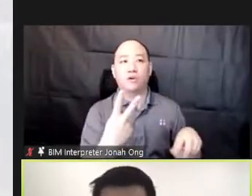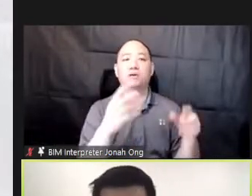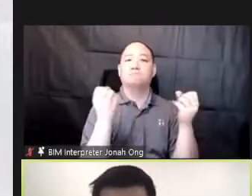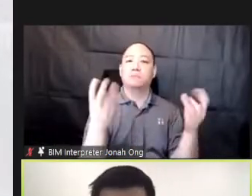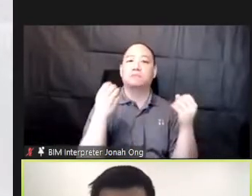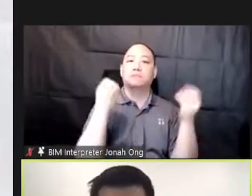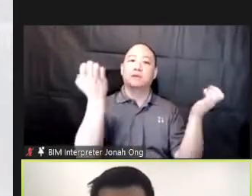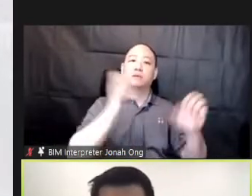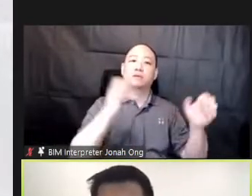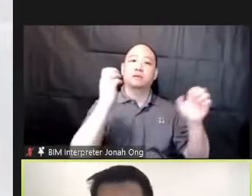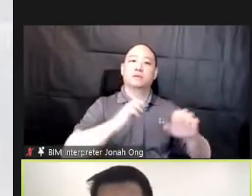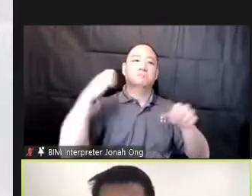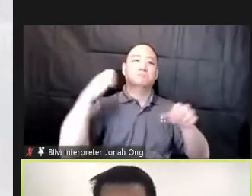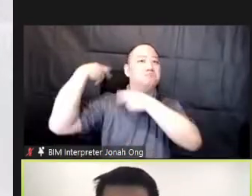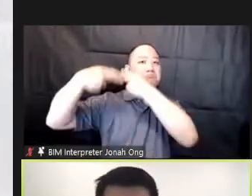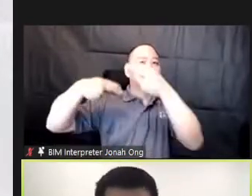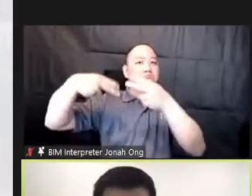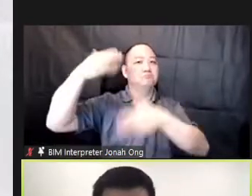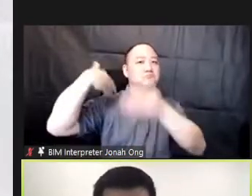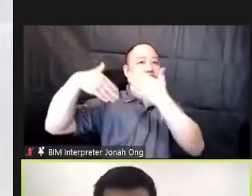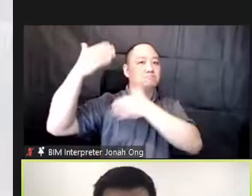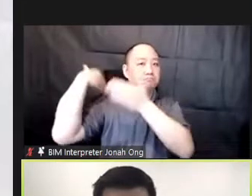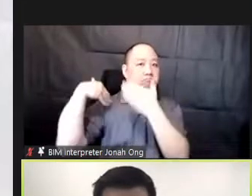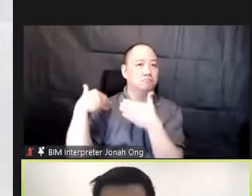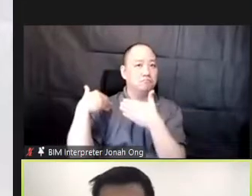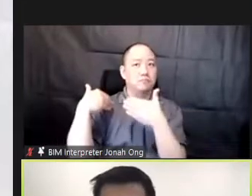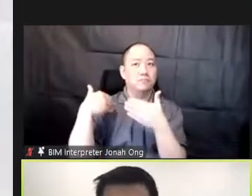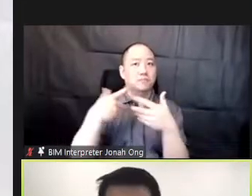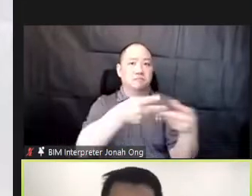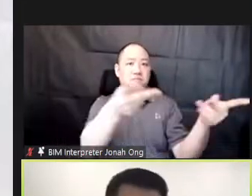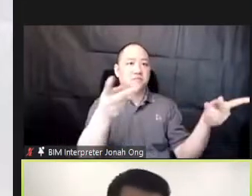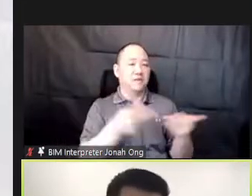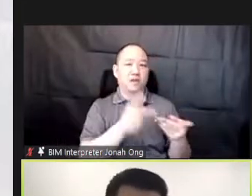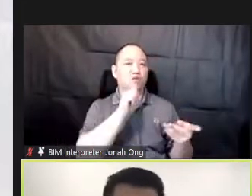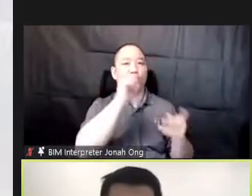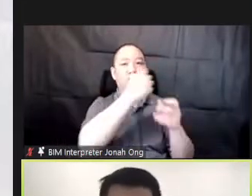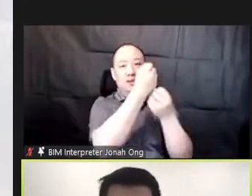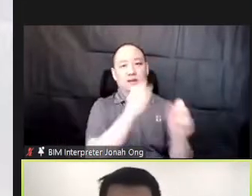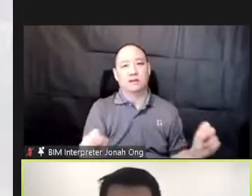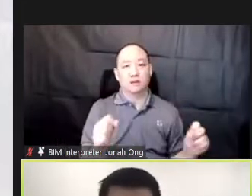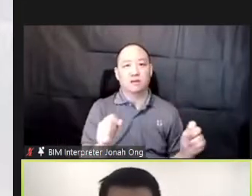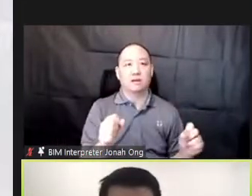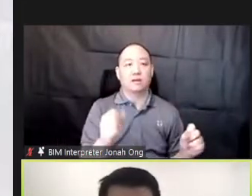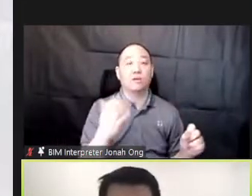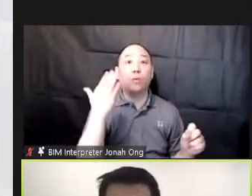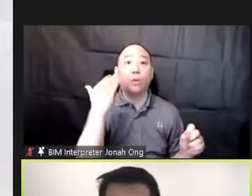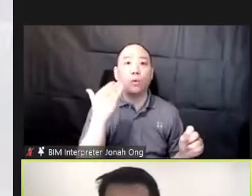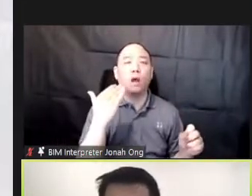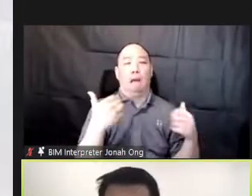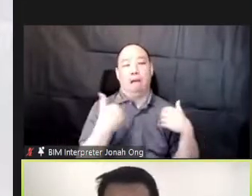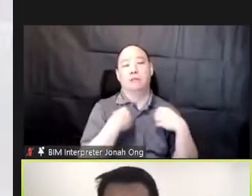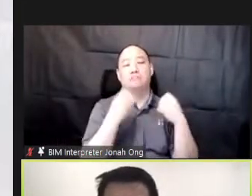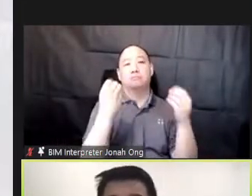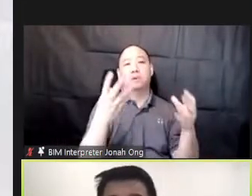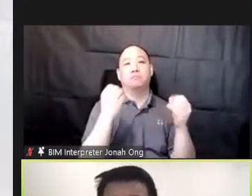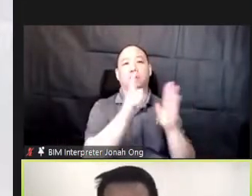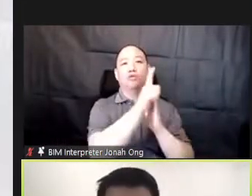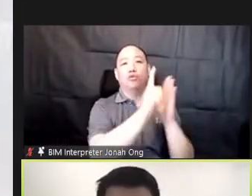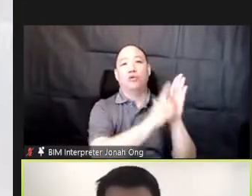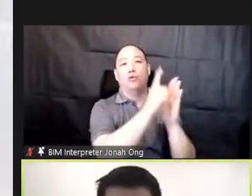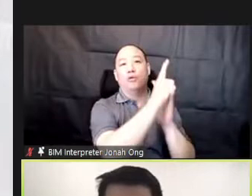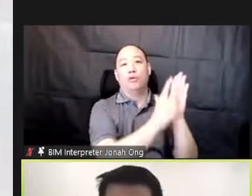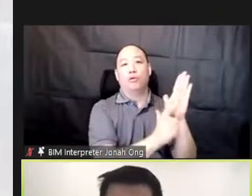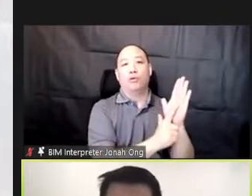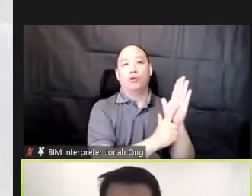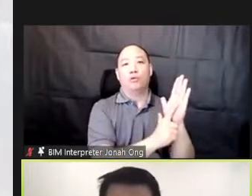throughout Malaysian history in a safe and structured space because of a lot of sedition laws that have permeated and created